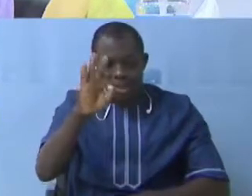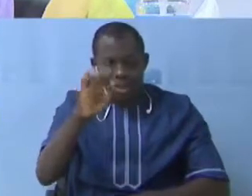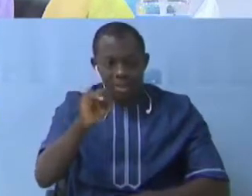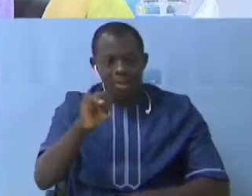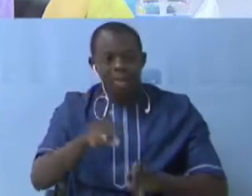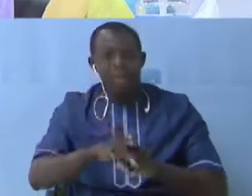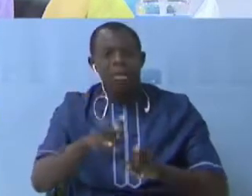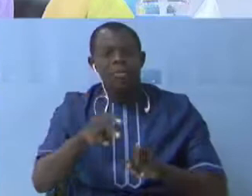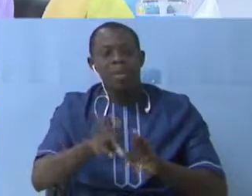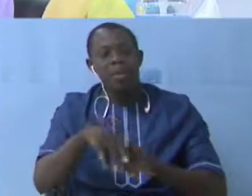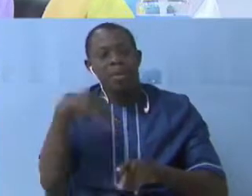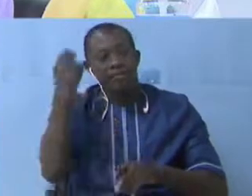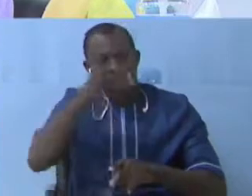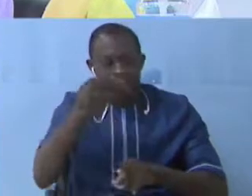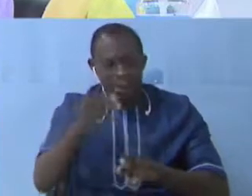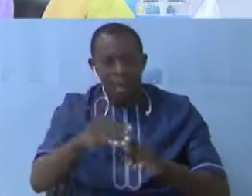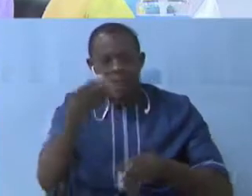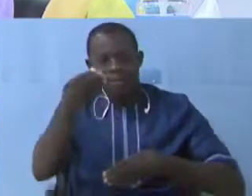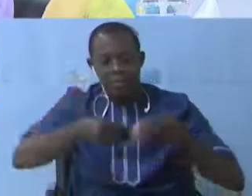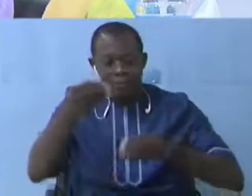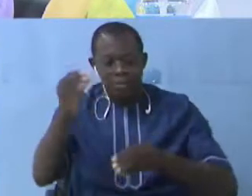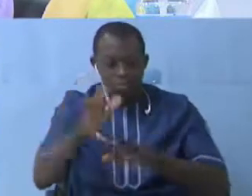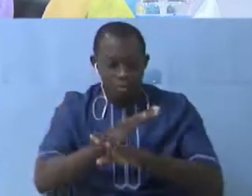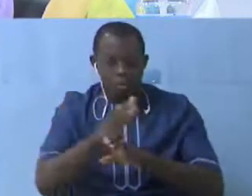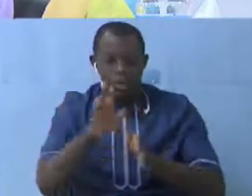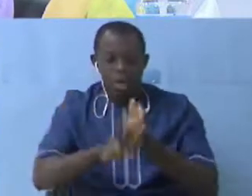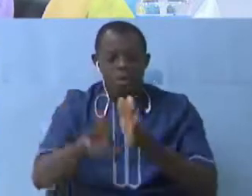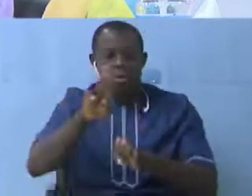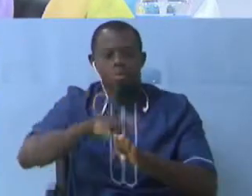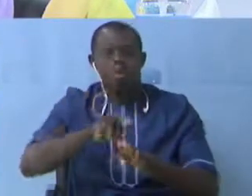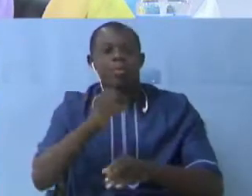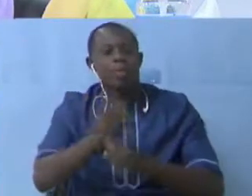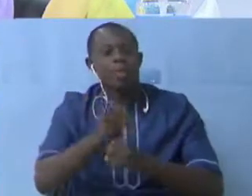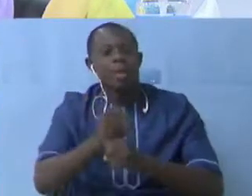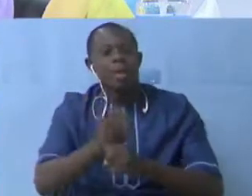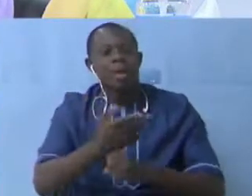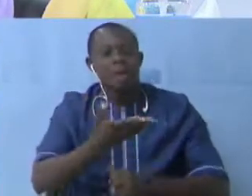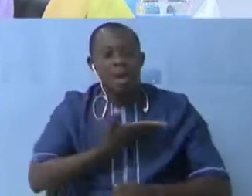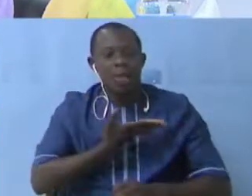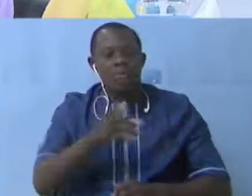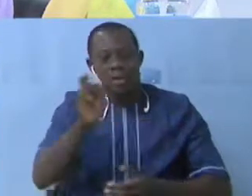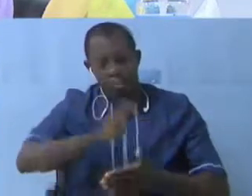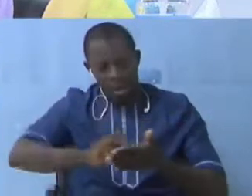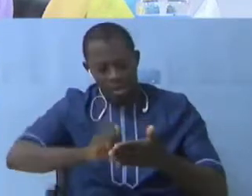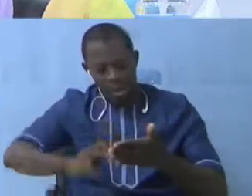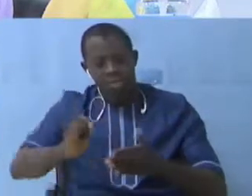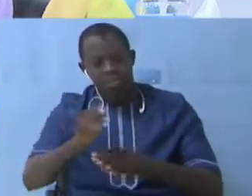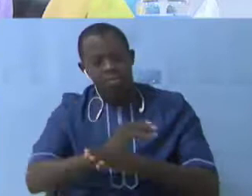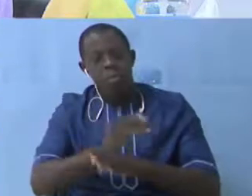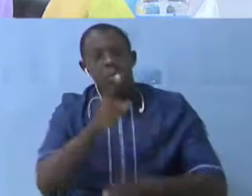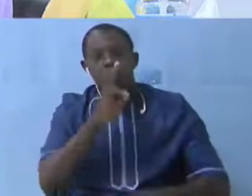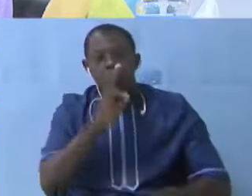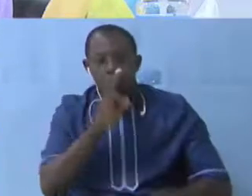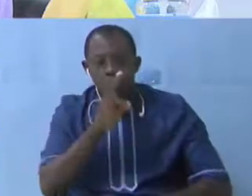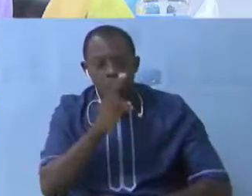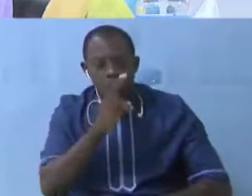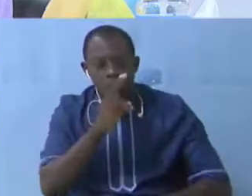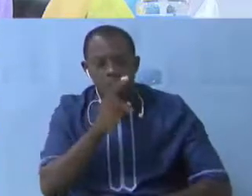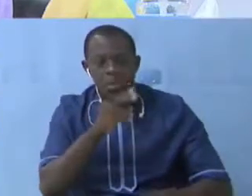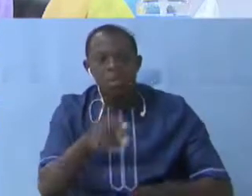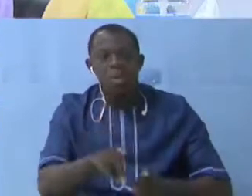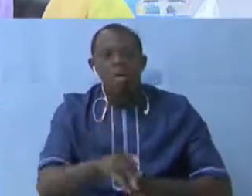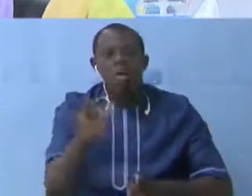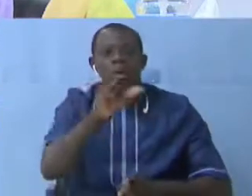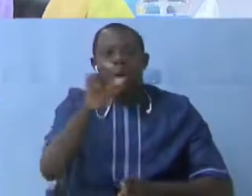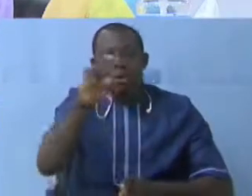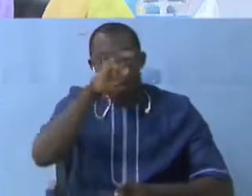Unfinished Business lu ñu àggaleegut. Was written. daldi woon nañu ko bind. By staff from Article